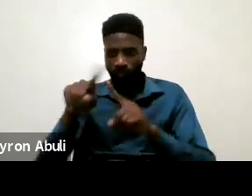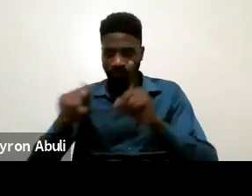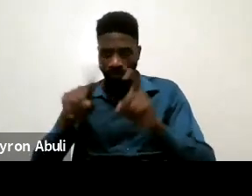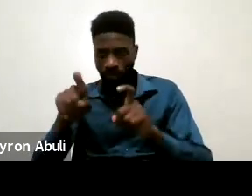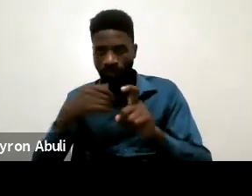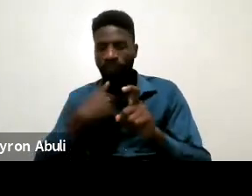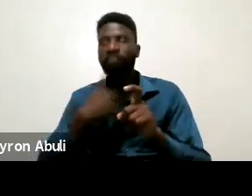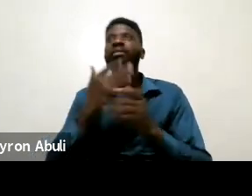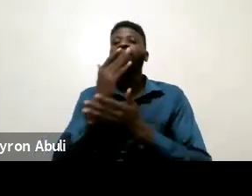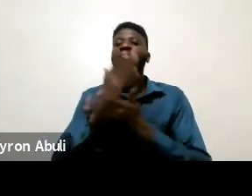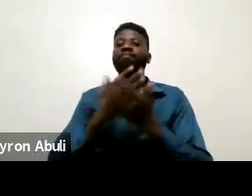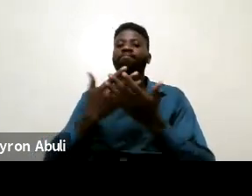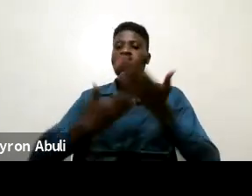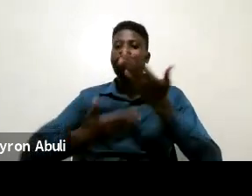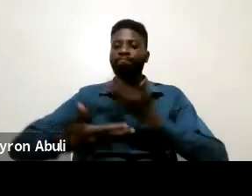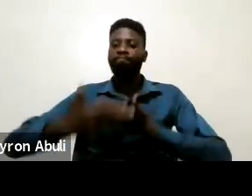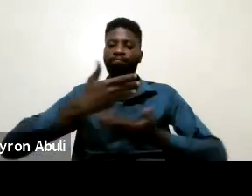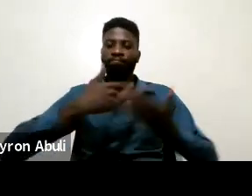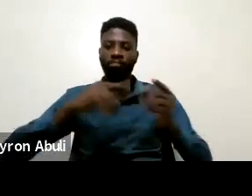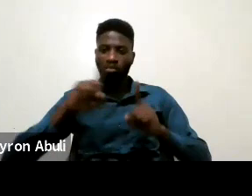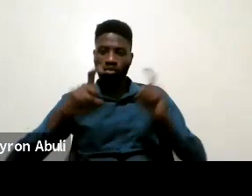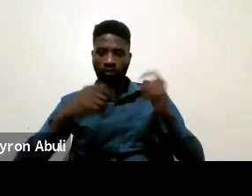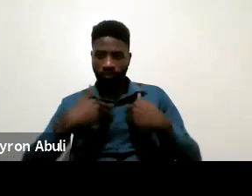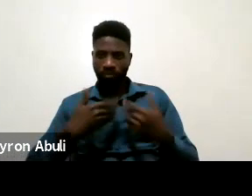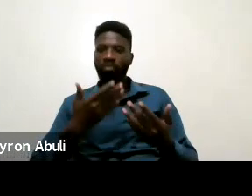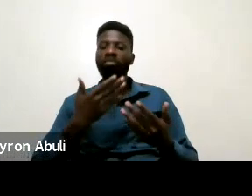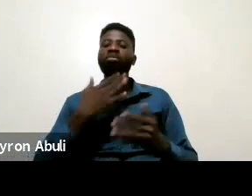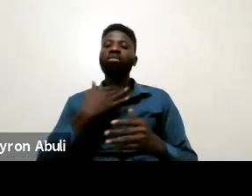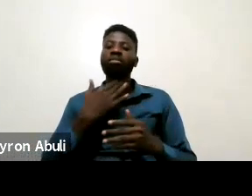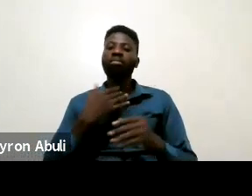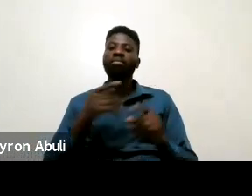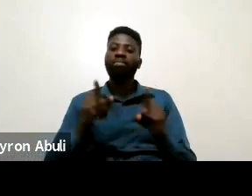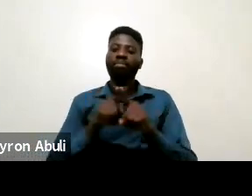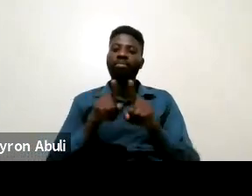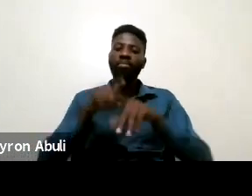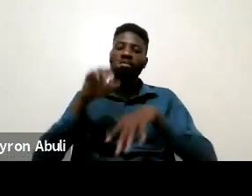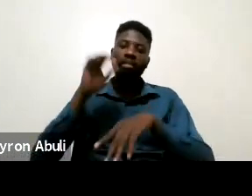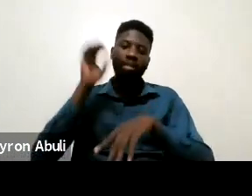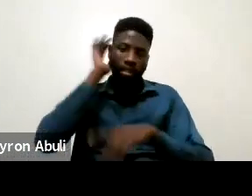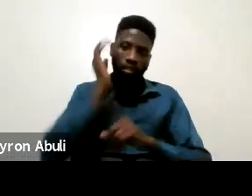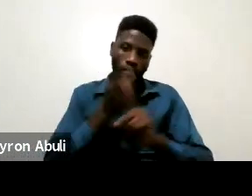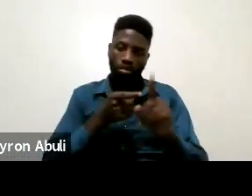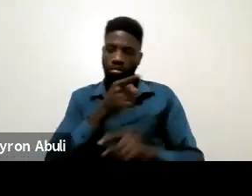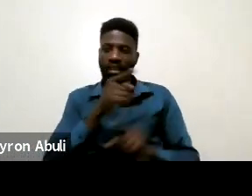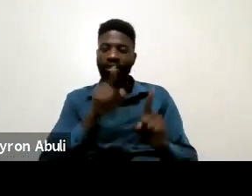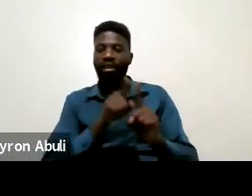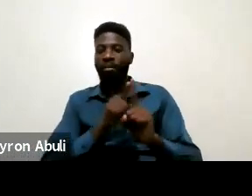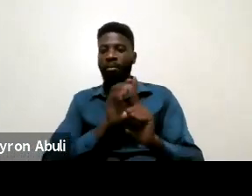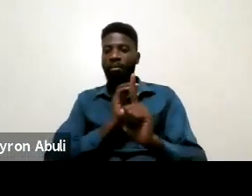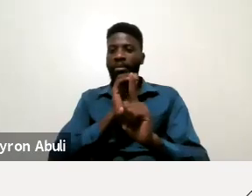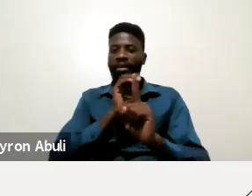some interactive question that you may want to get to hear from him as a mentor, and also as someone who